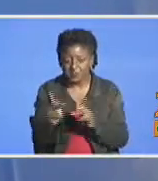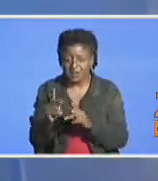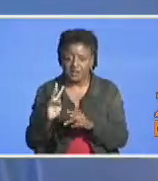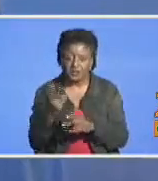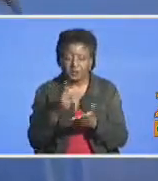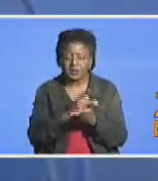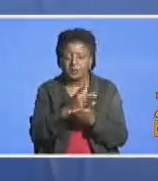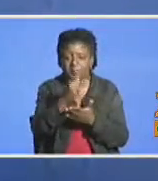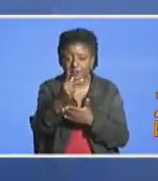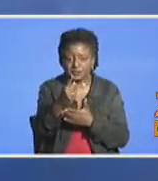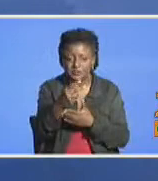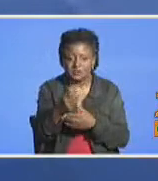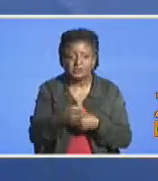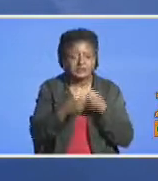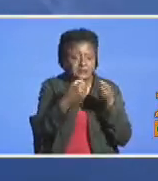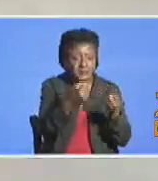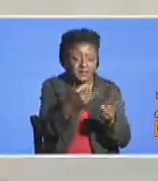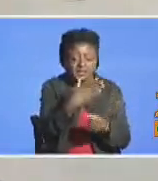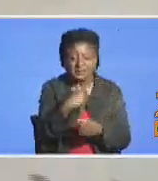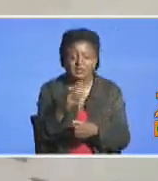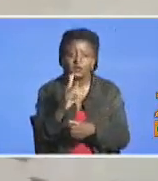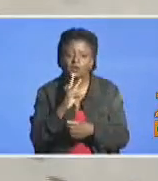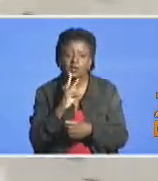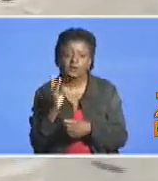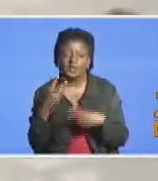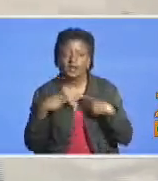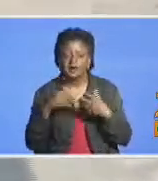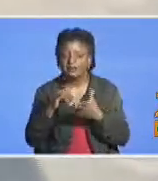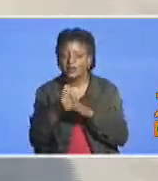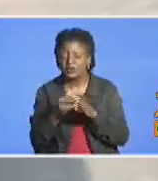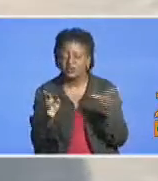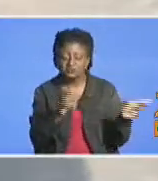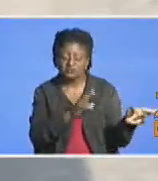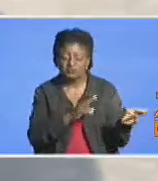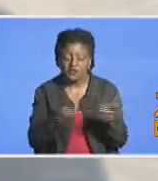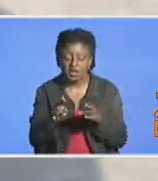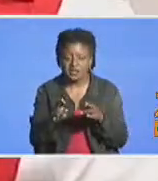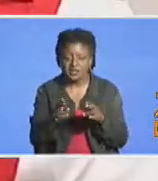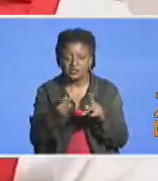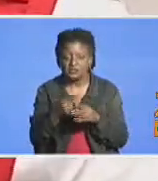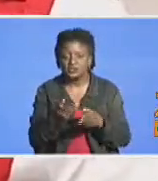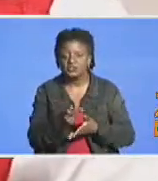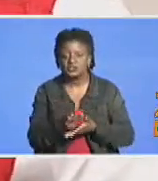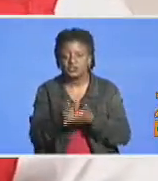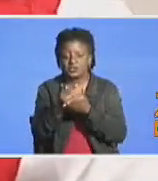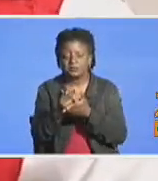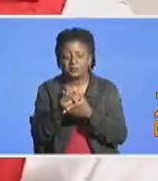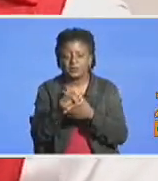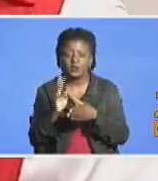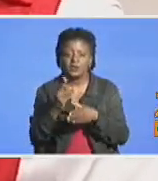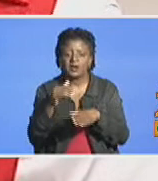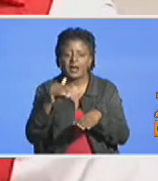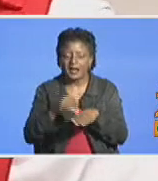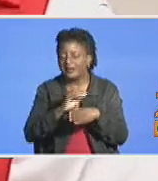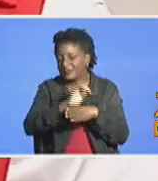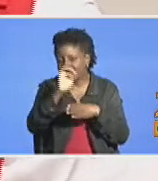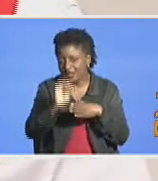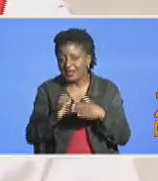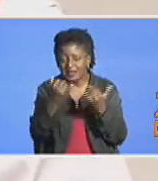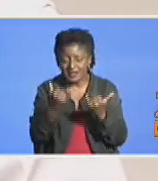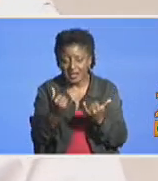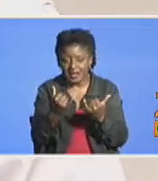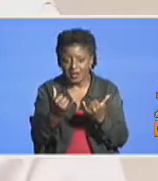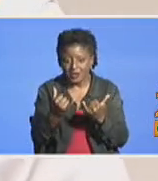water, and we have those ready to be shipped. We're at the tail end now, tapering small